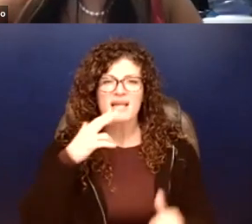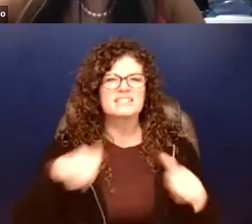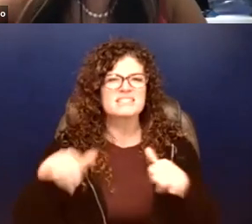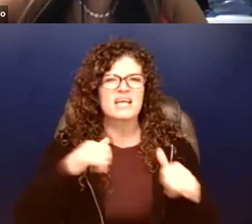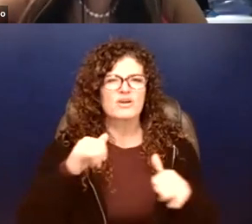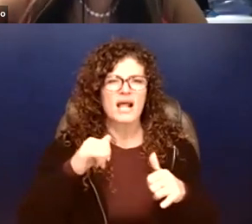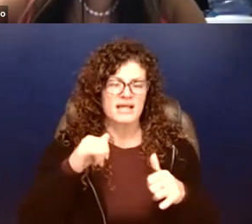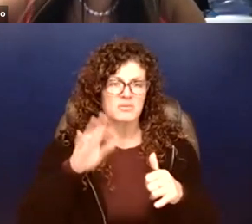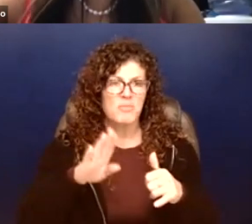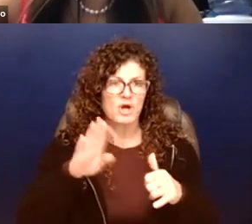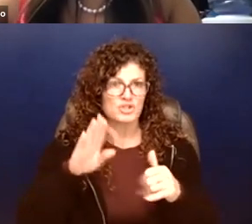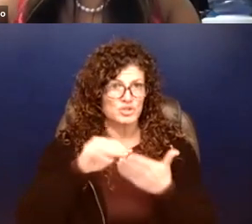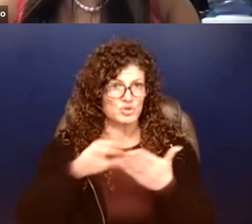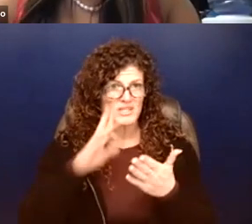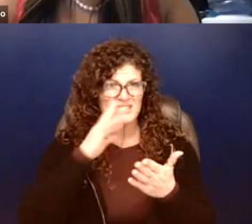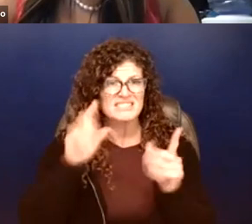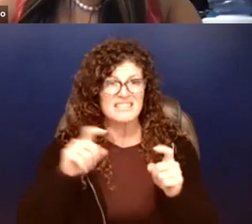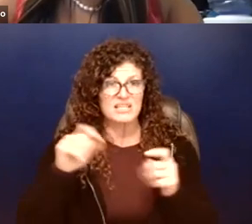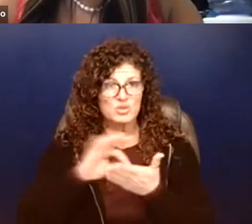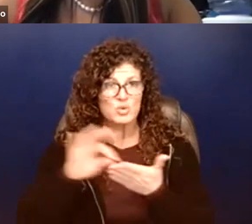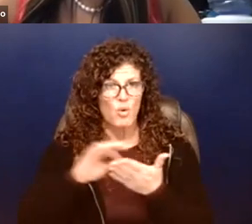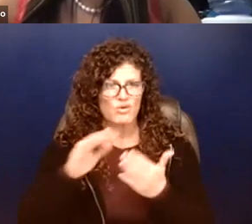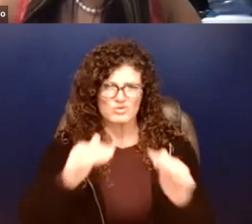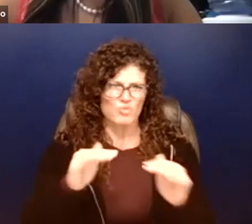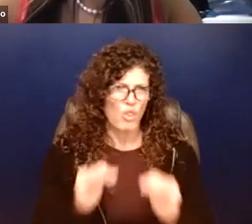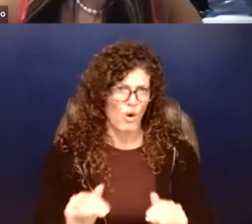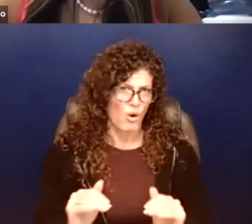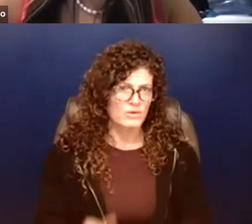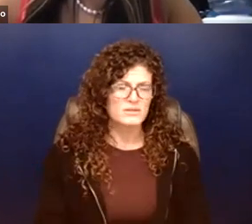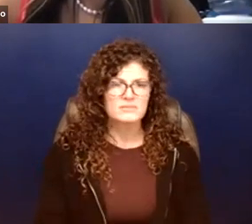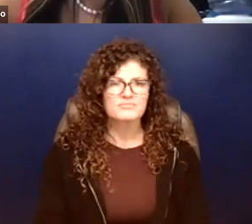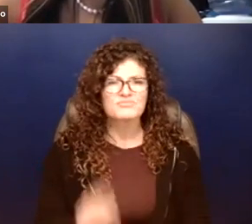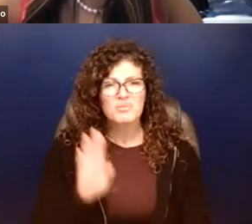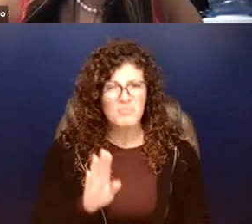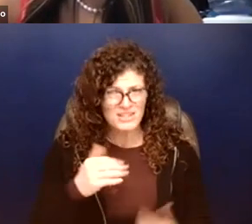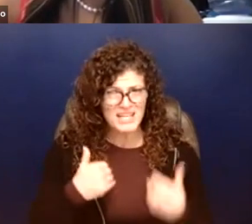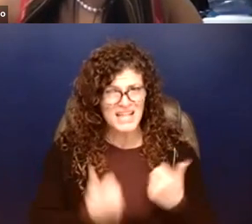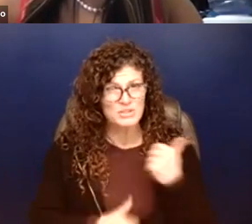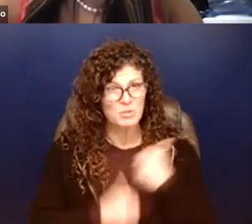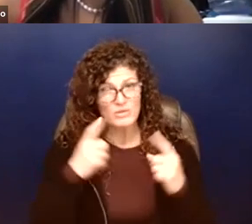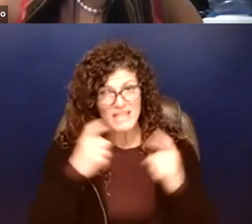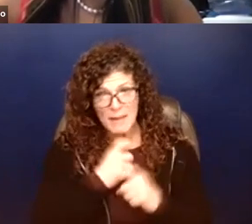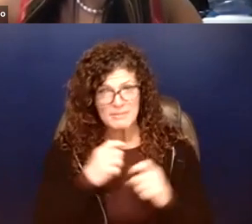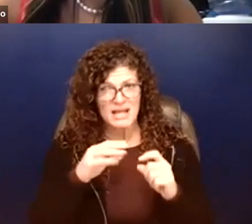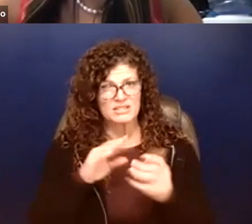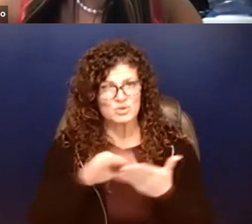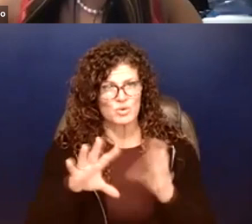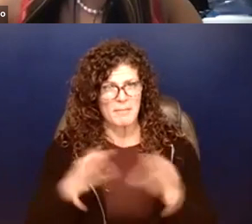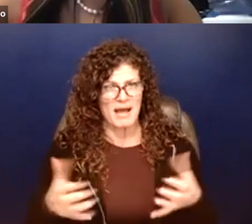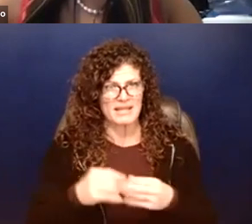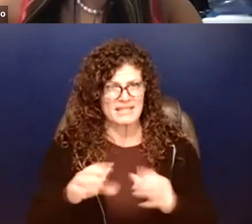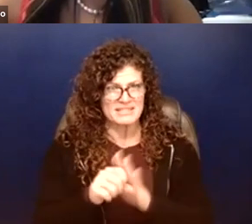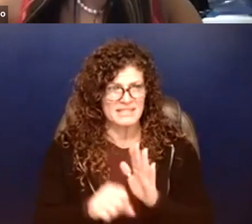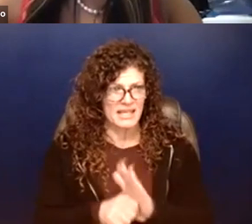Boston students are too low. Boston serves the largest, most complex student body in the state. Our students have a